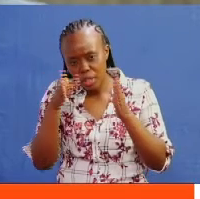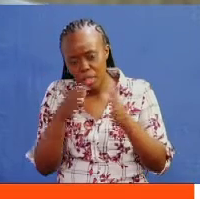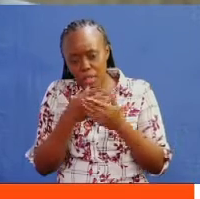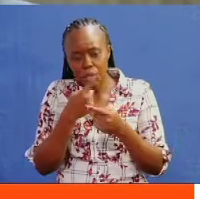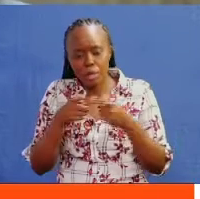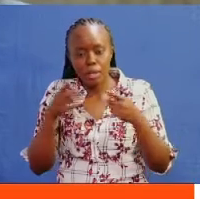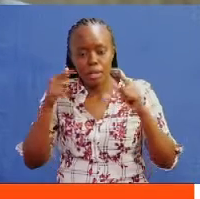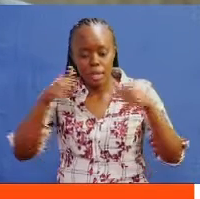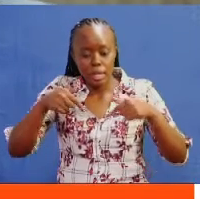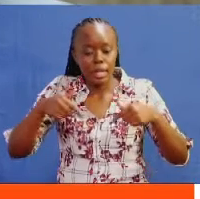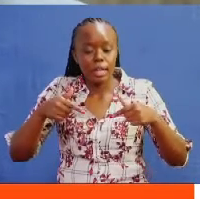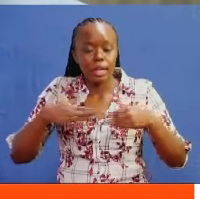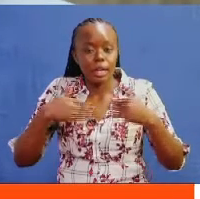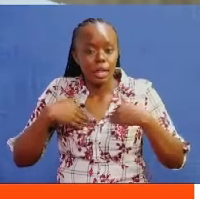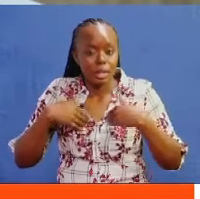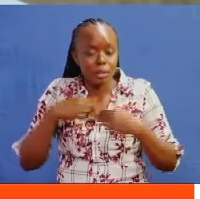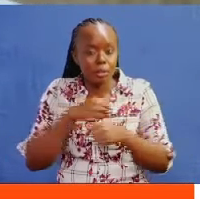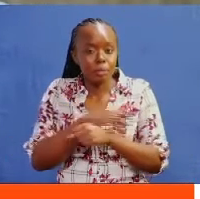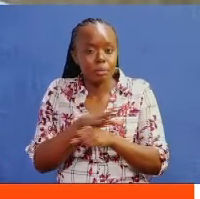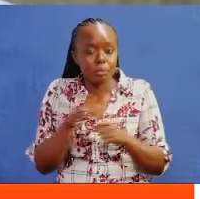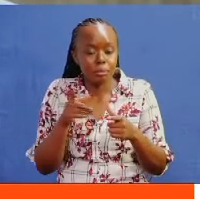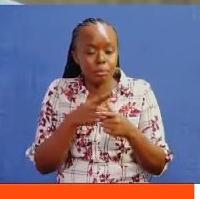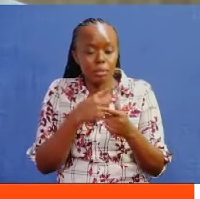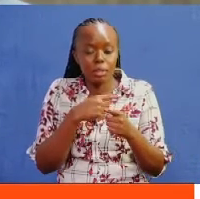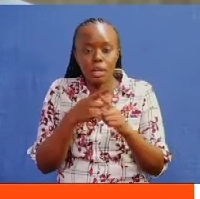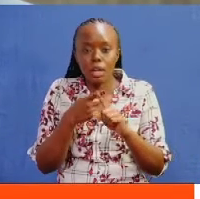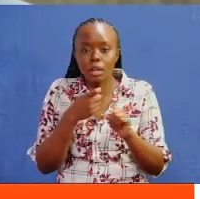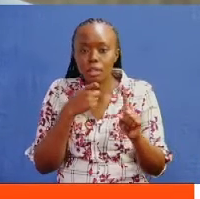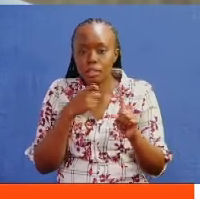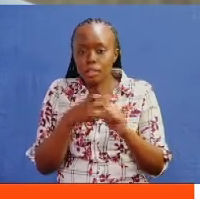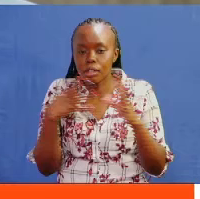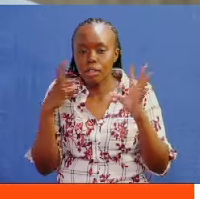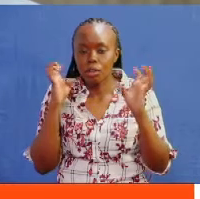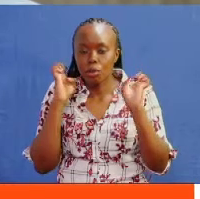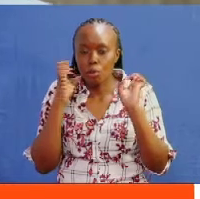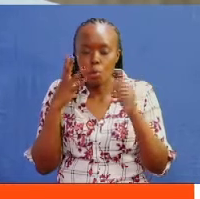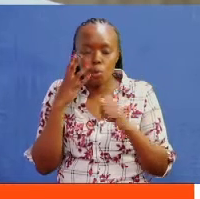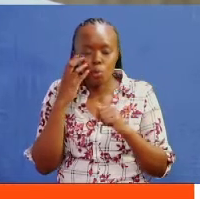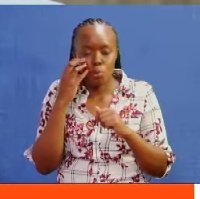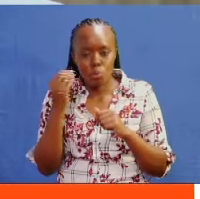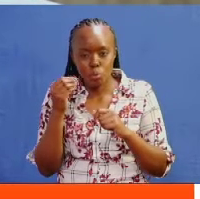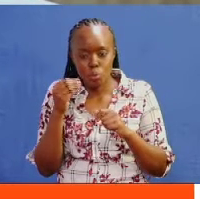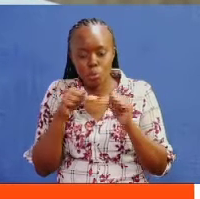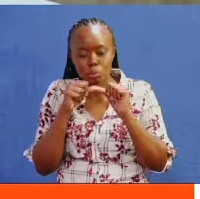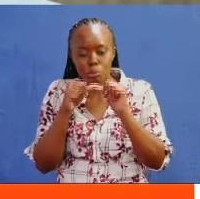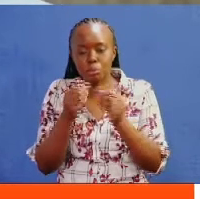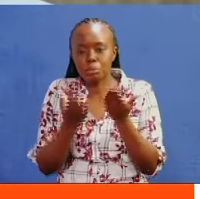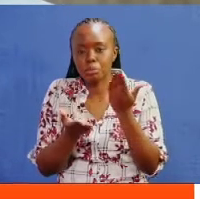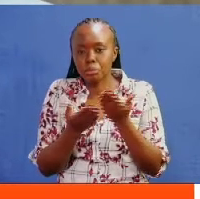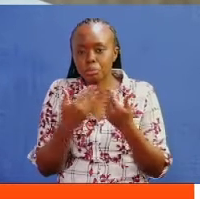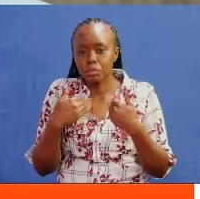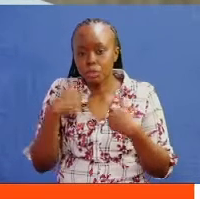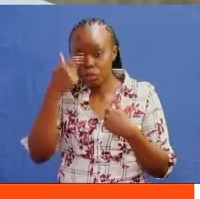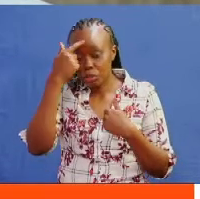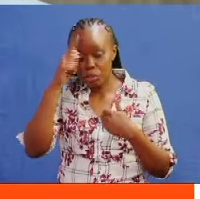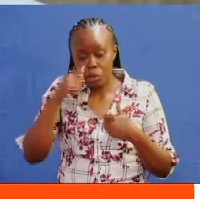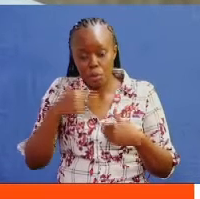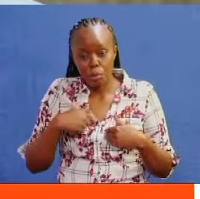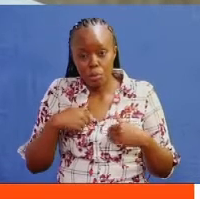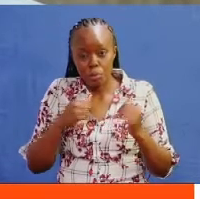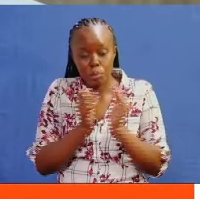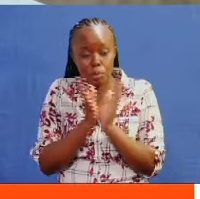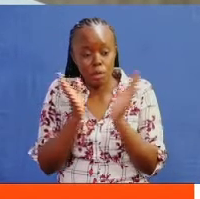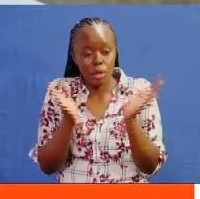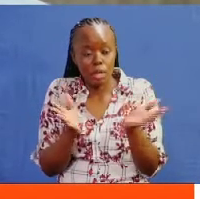got COVID. And from the experience I went through, I would rather for me, like I would be so open for